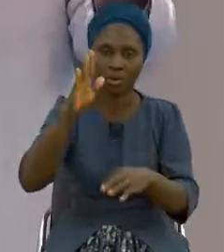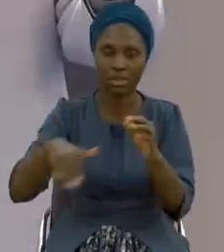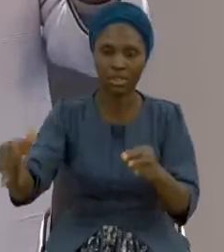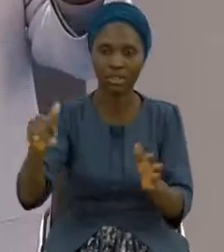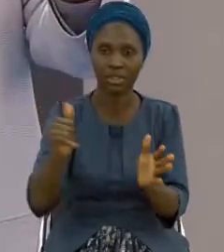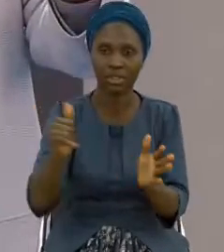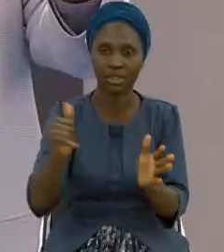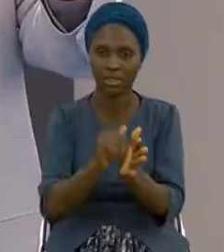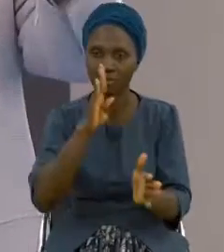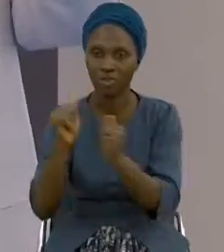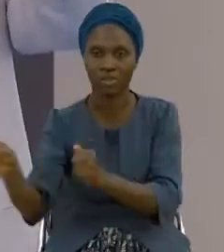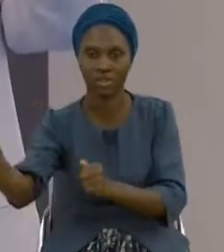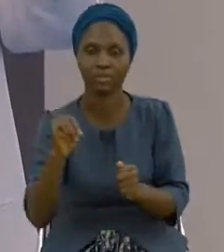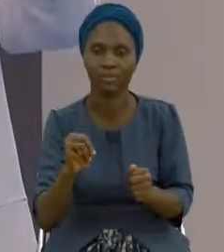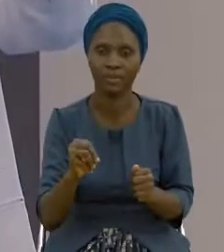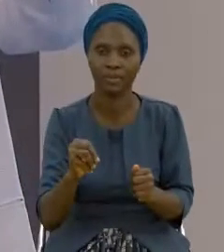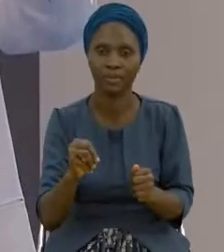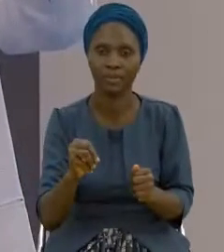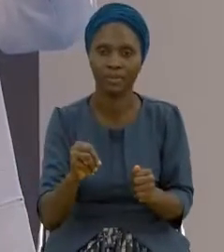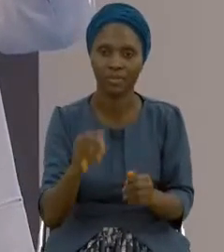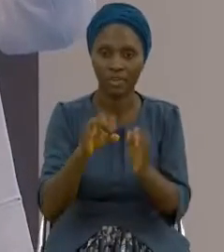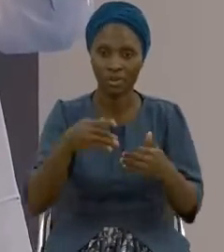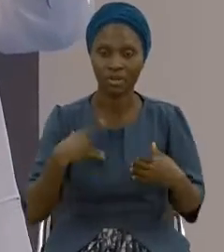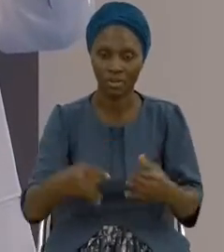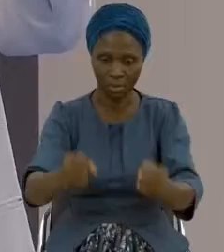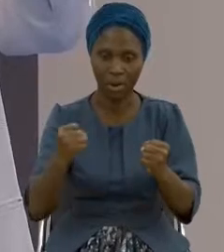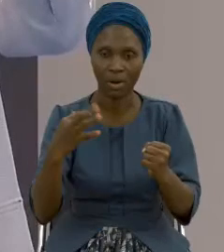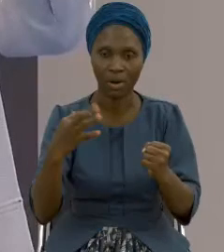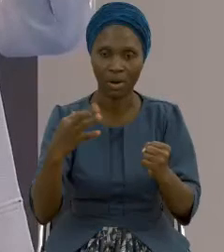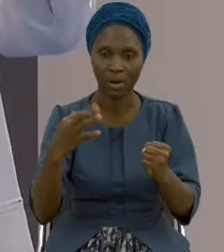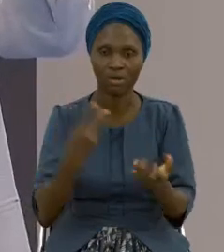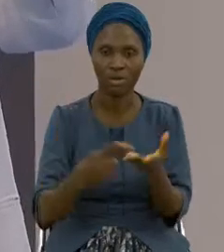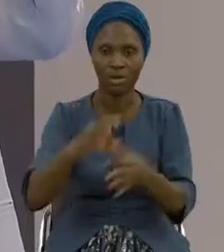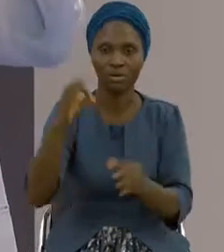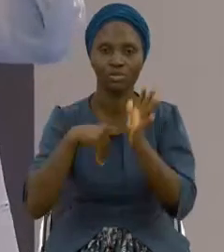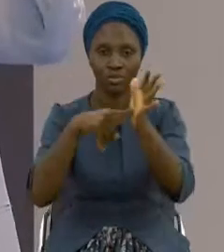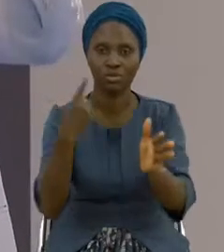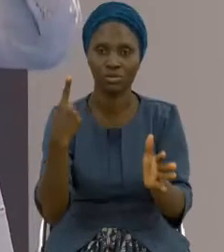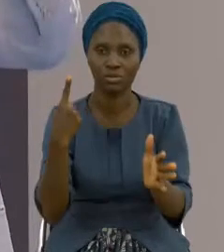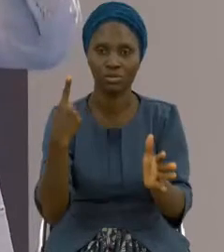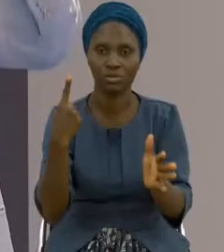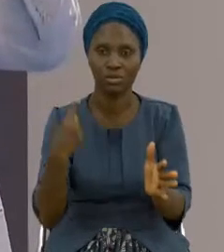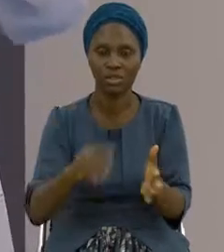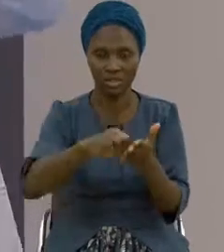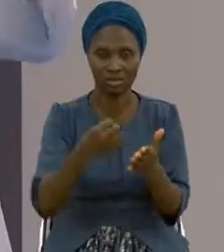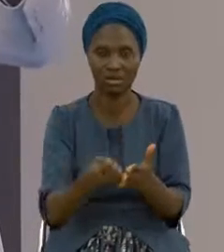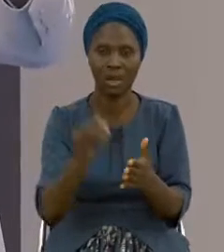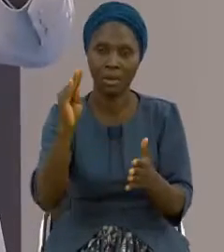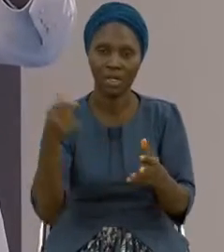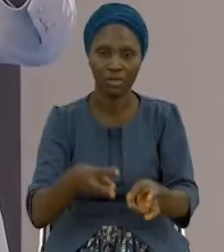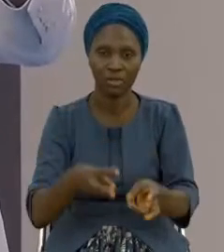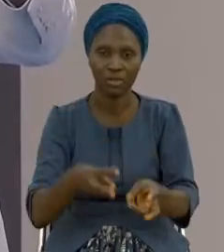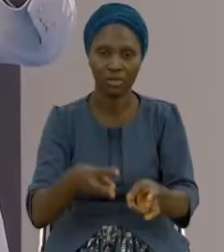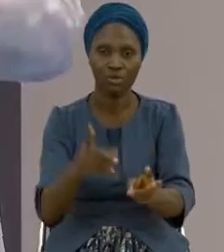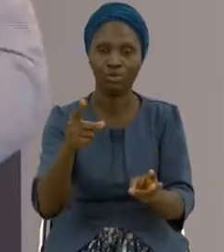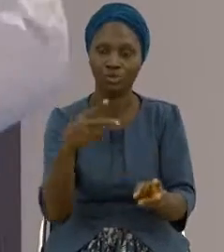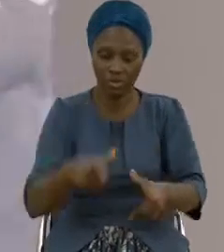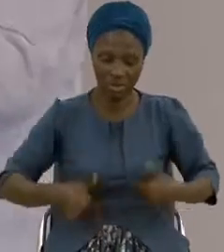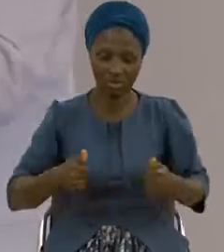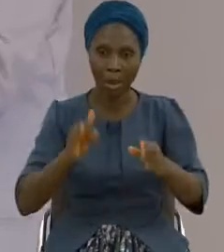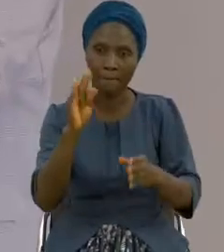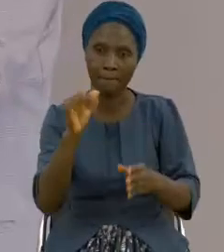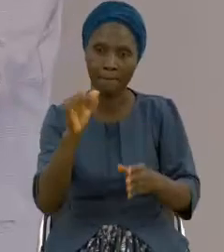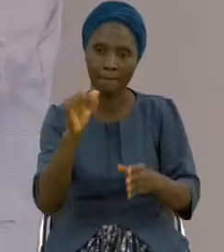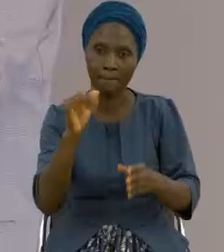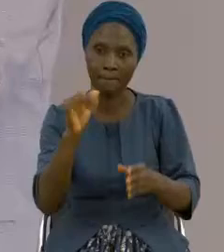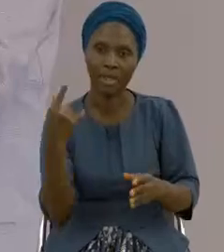the evidence. By the way you live, by the way you talk, by the way you plan, by the places you go, by the